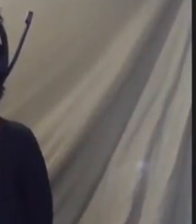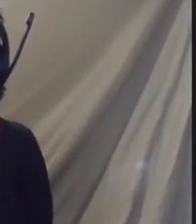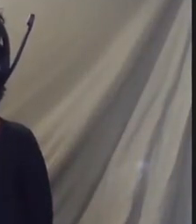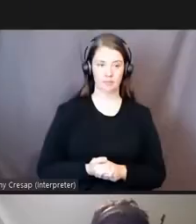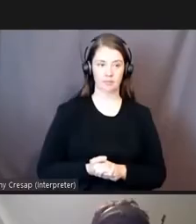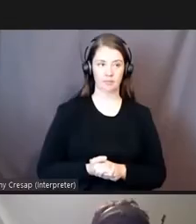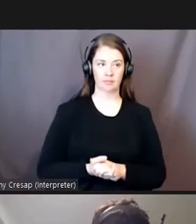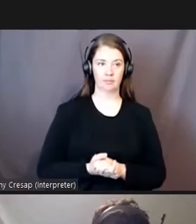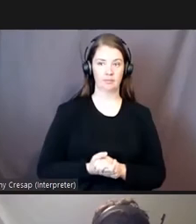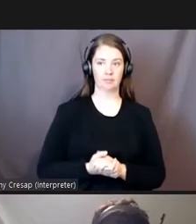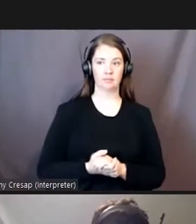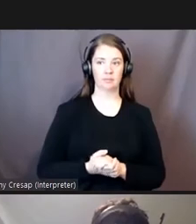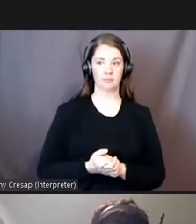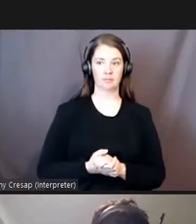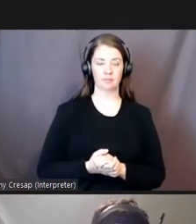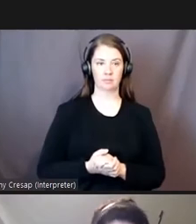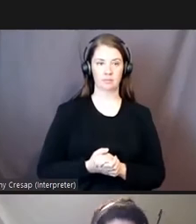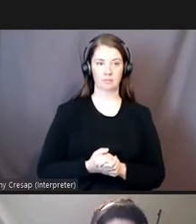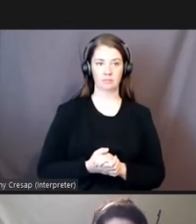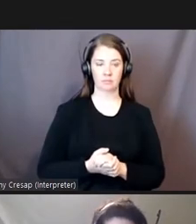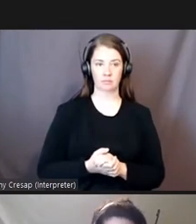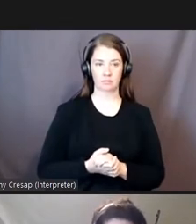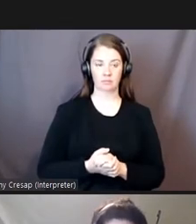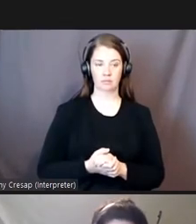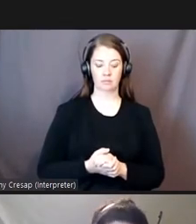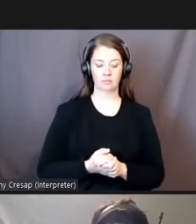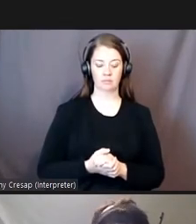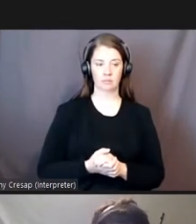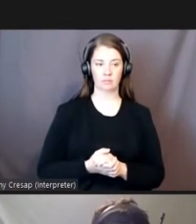You know, while we're waiting for,